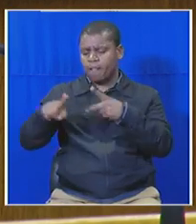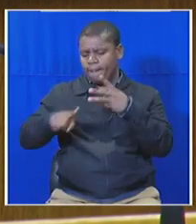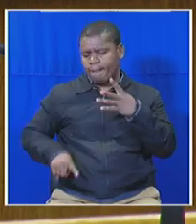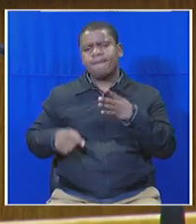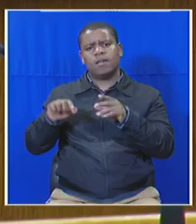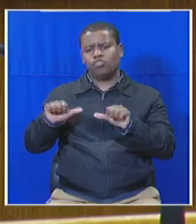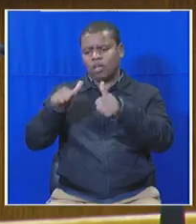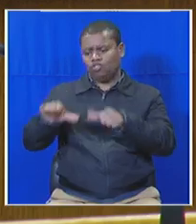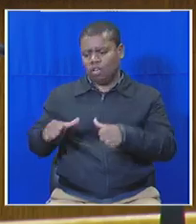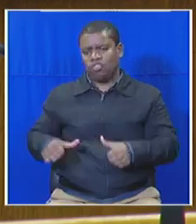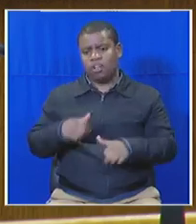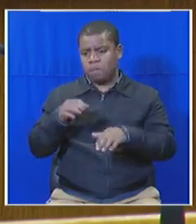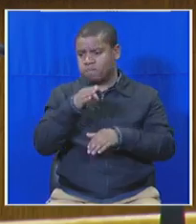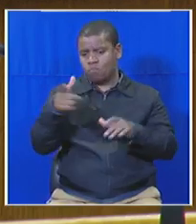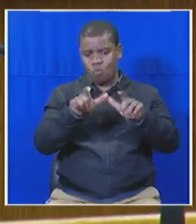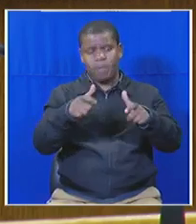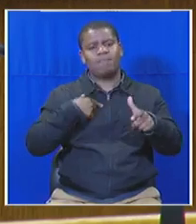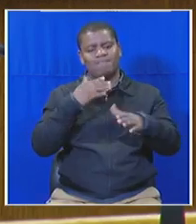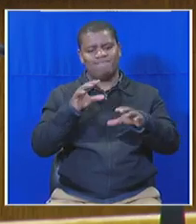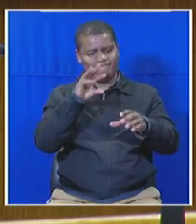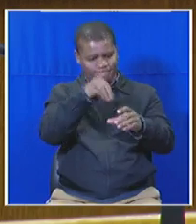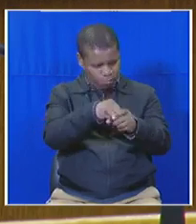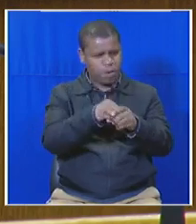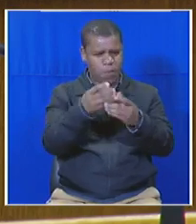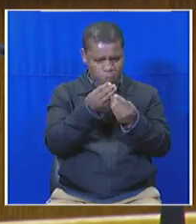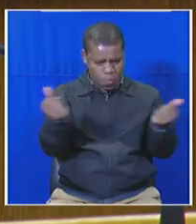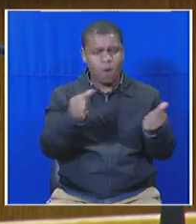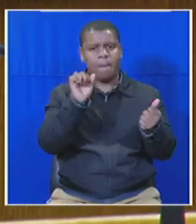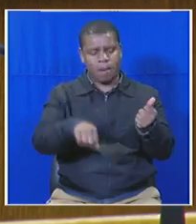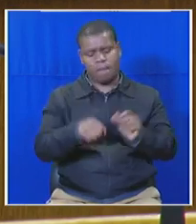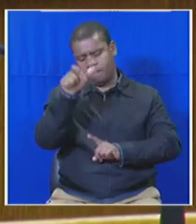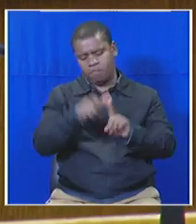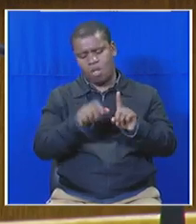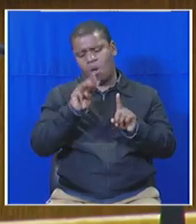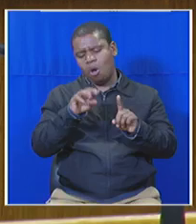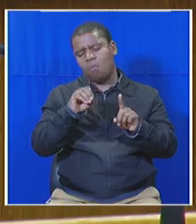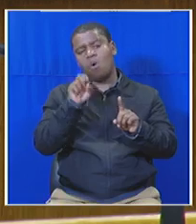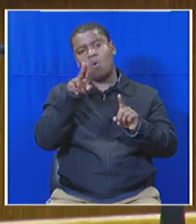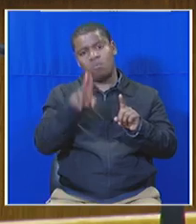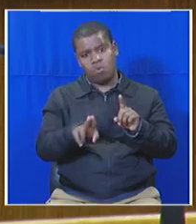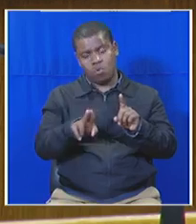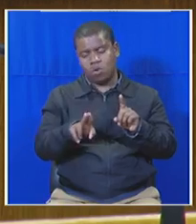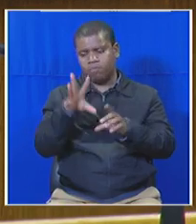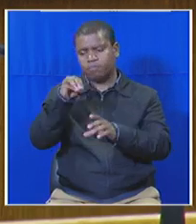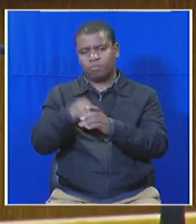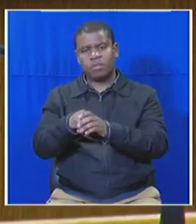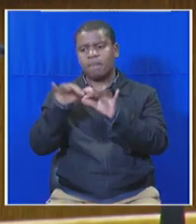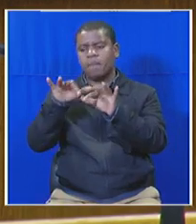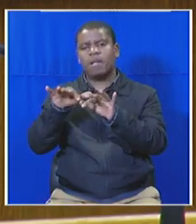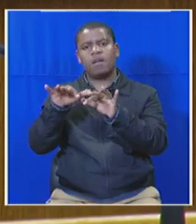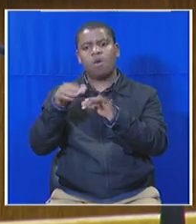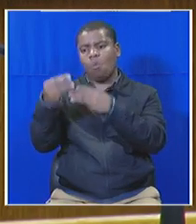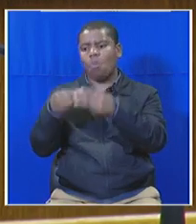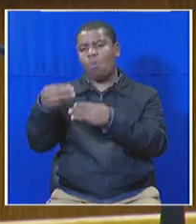face together in the Portfolio Committee. Honorable Mobu joined the Portfolio Committee on Public Works in the